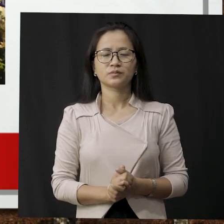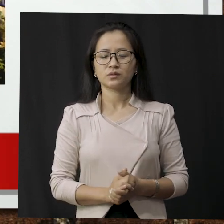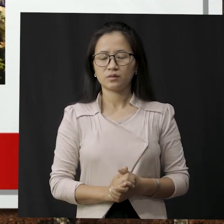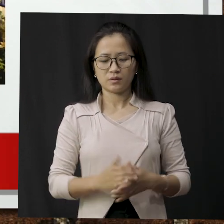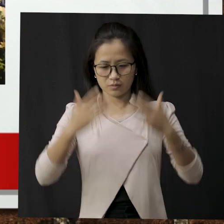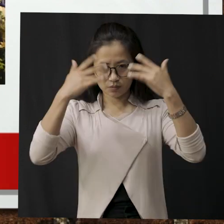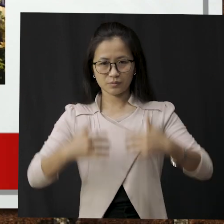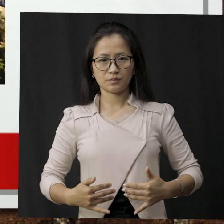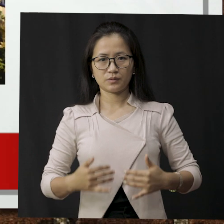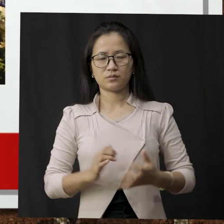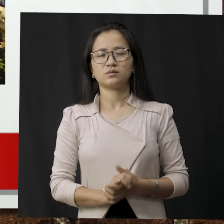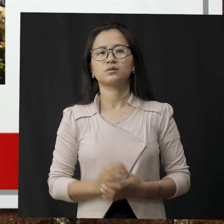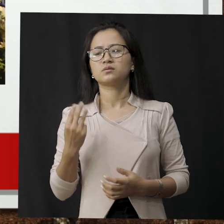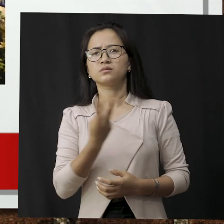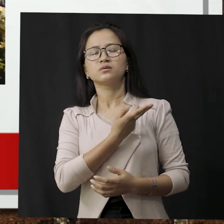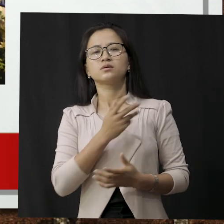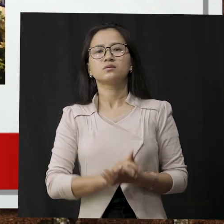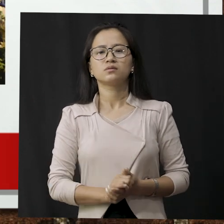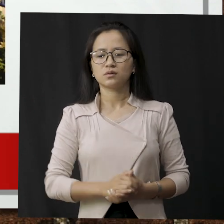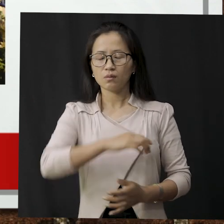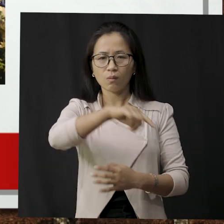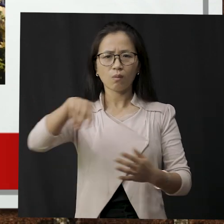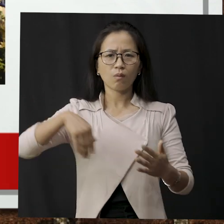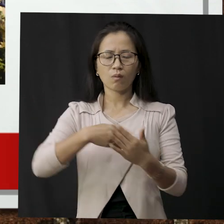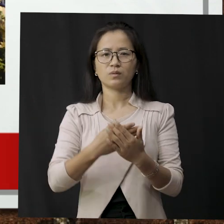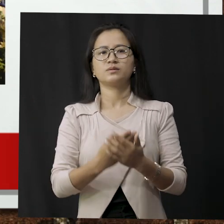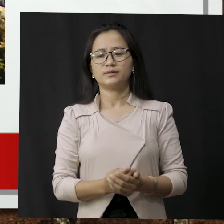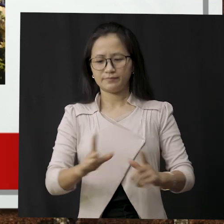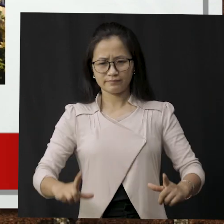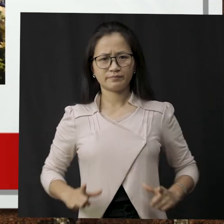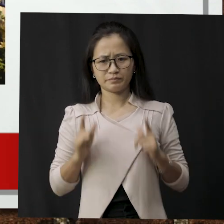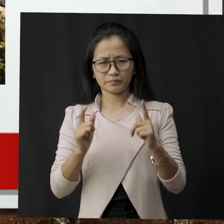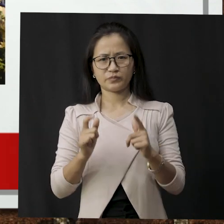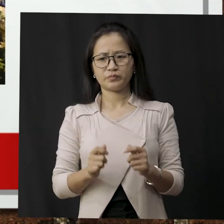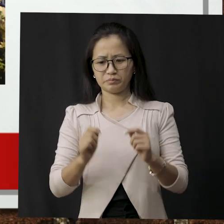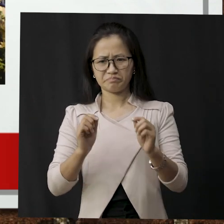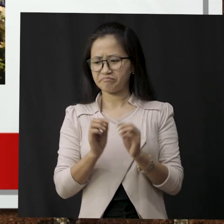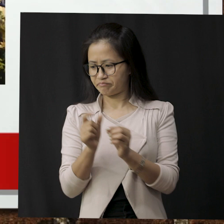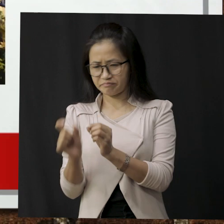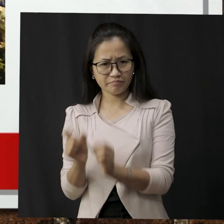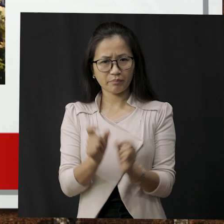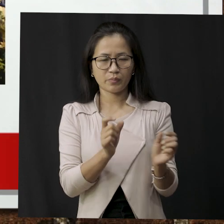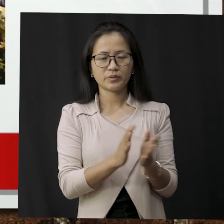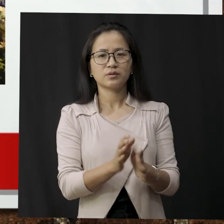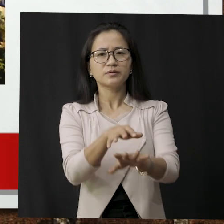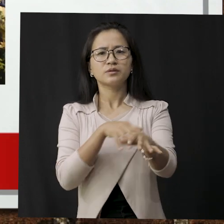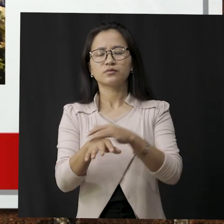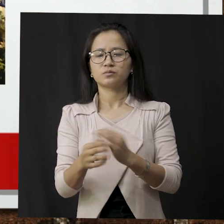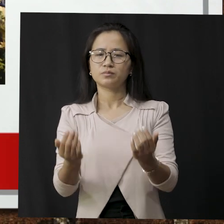human beings, we humans, and all the living beings, animals, we need shelter for